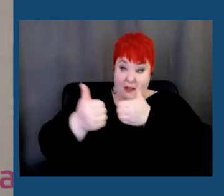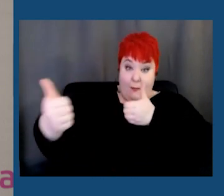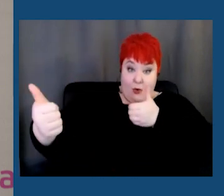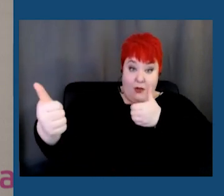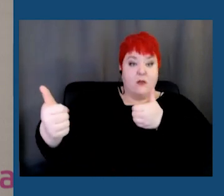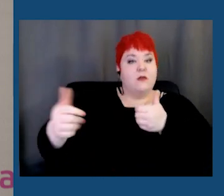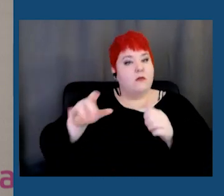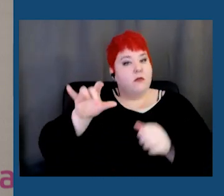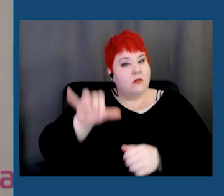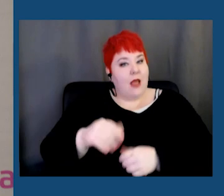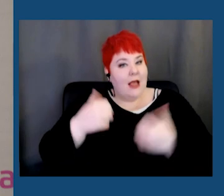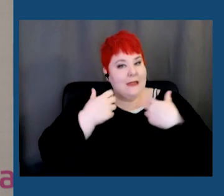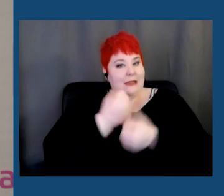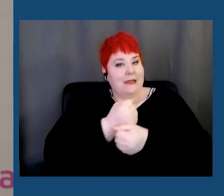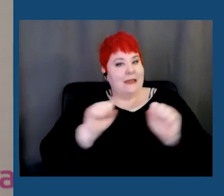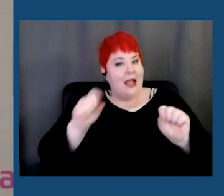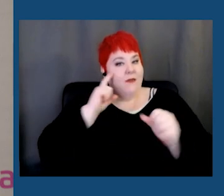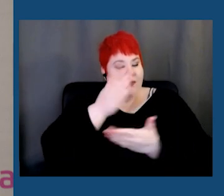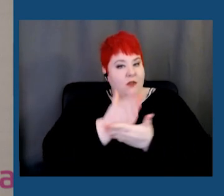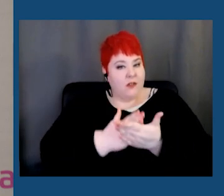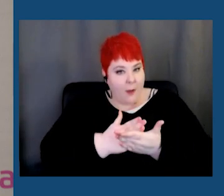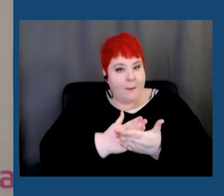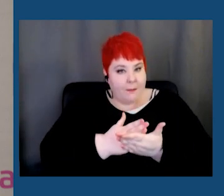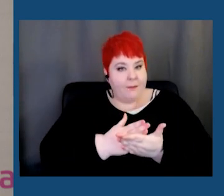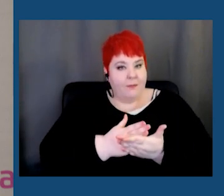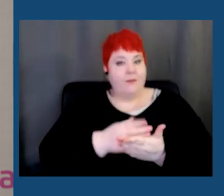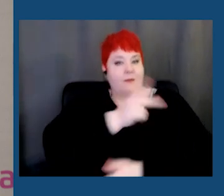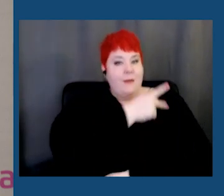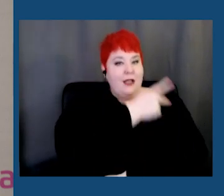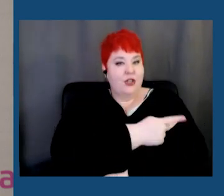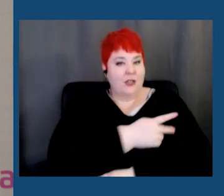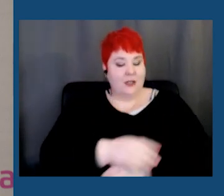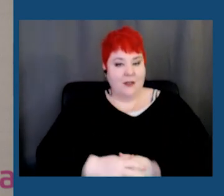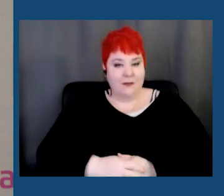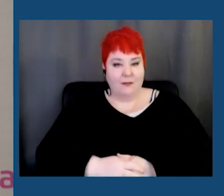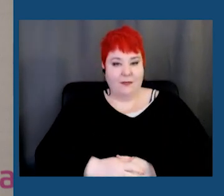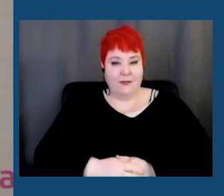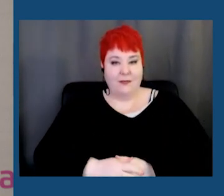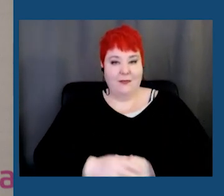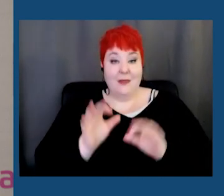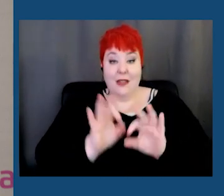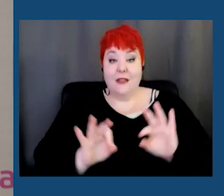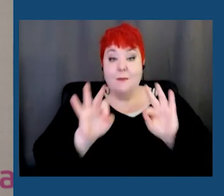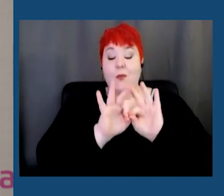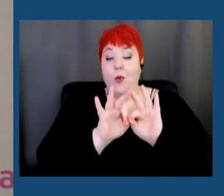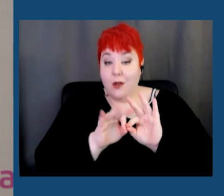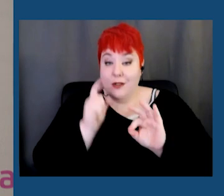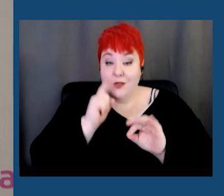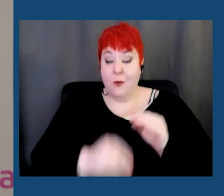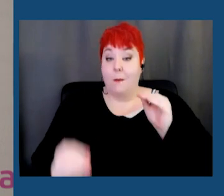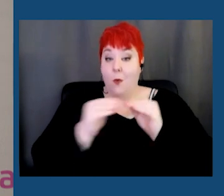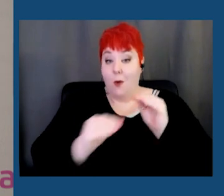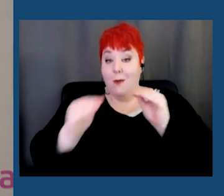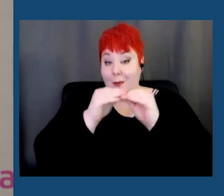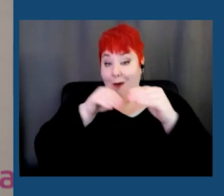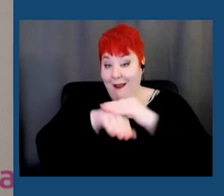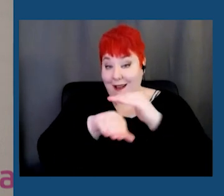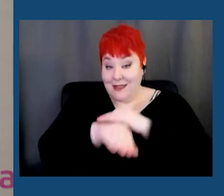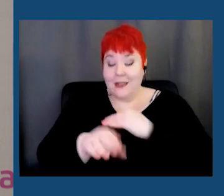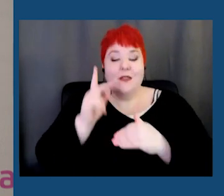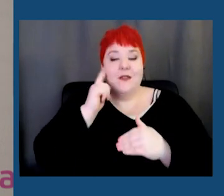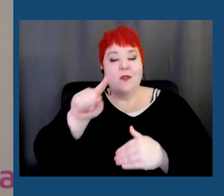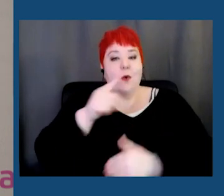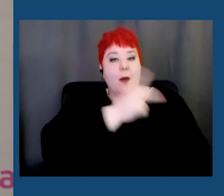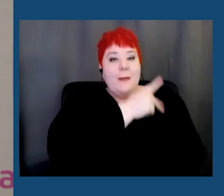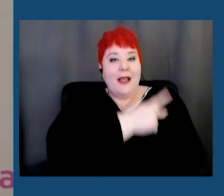appropriately selected patients. It's also of key importance to expand access for patients who travel greater distances to